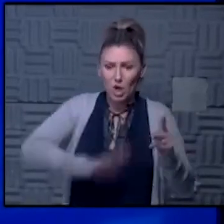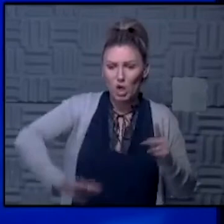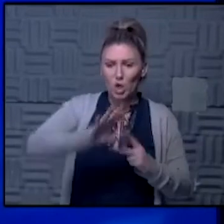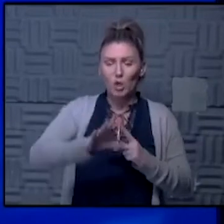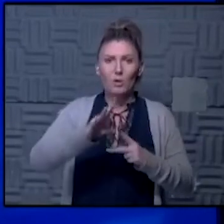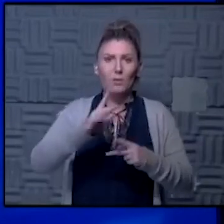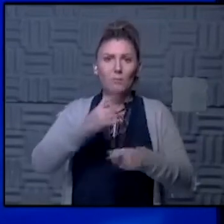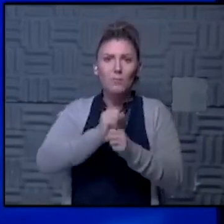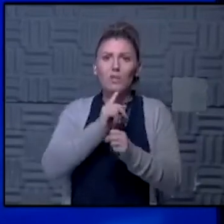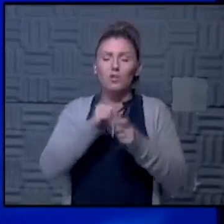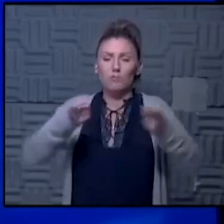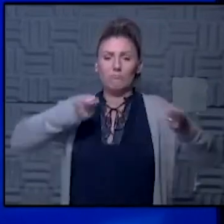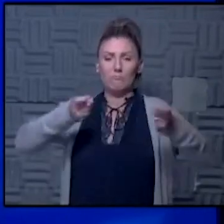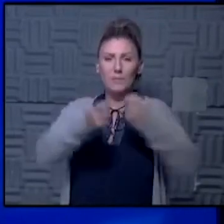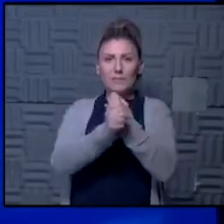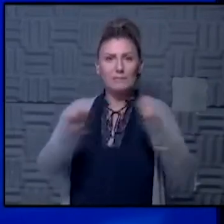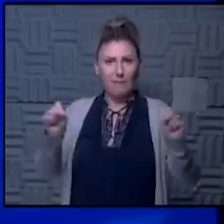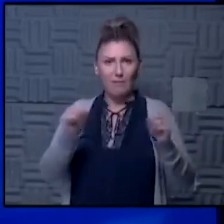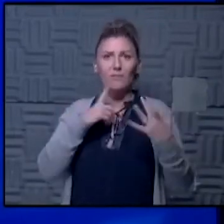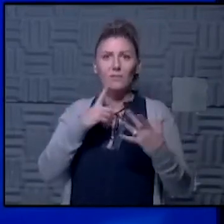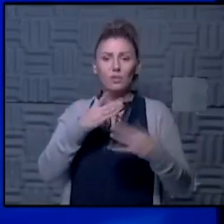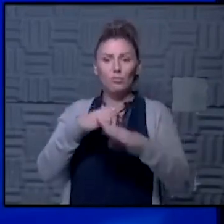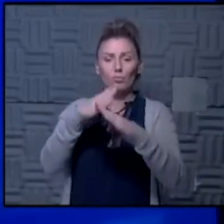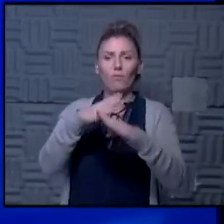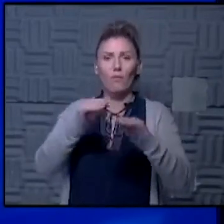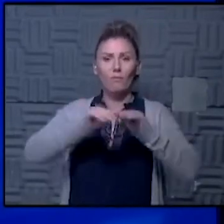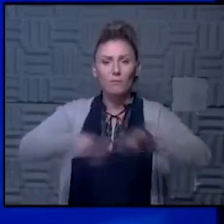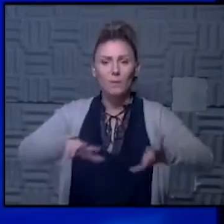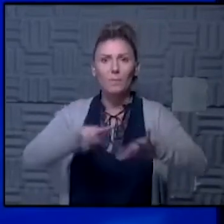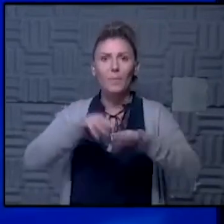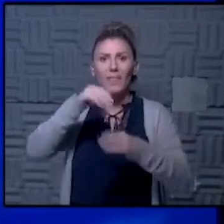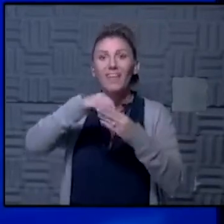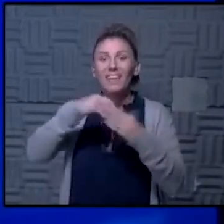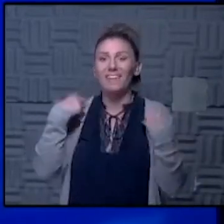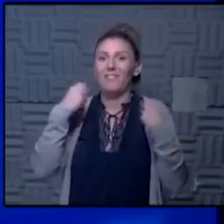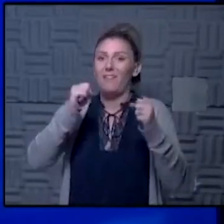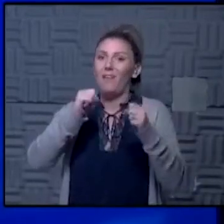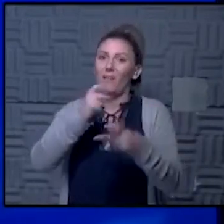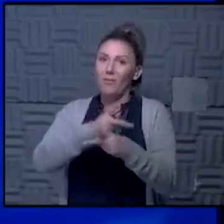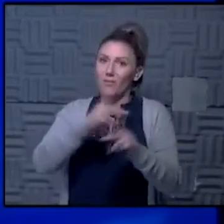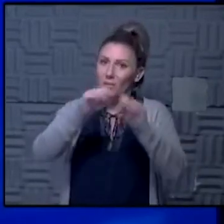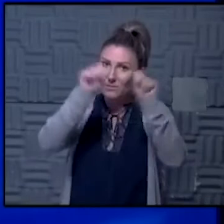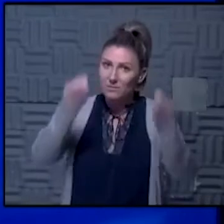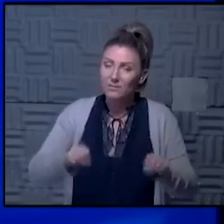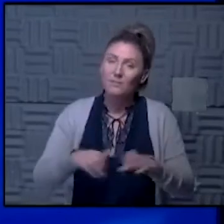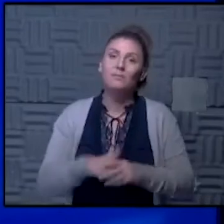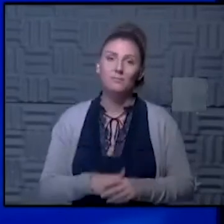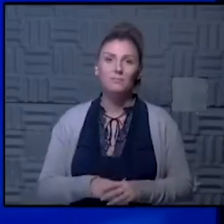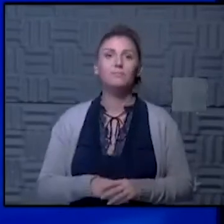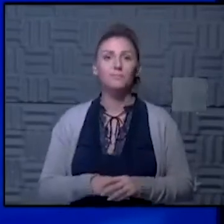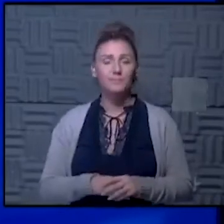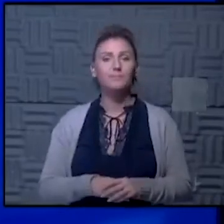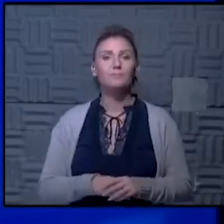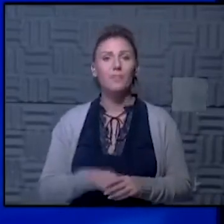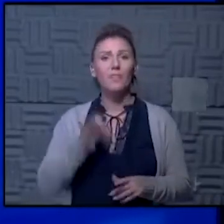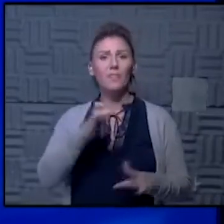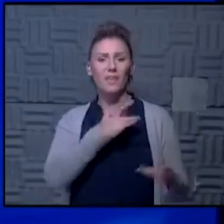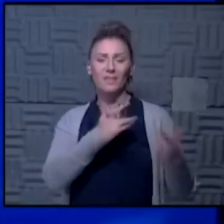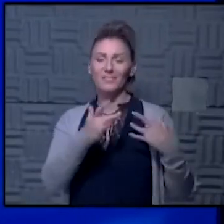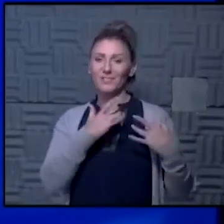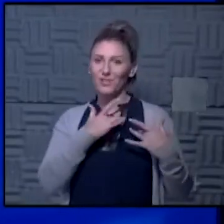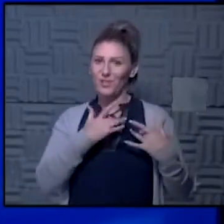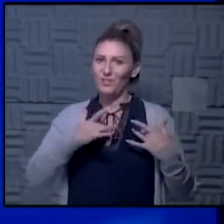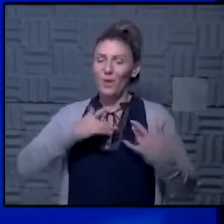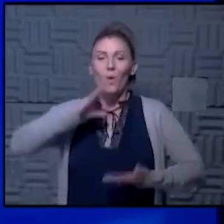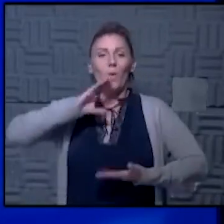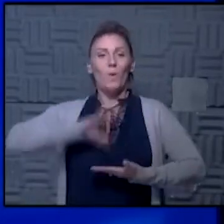the controls, the safety measures to prevent transmission in a healthcare delivery setting. So I think that concern, you can, I think, feel